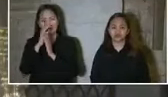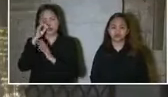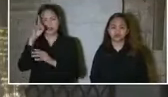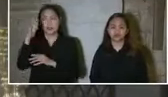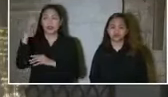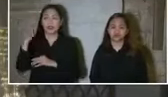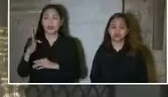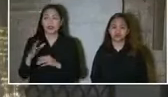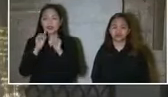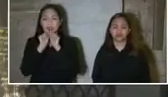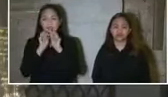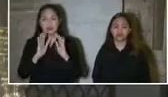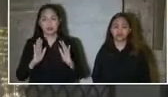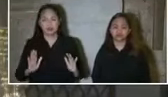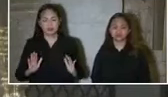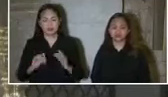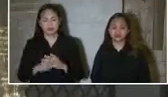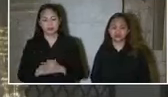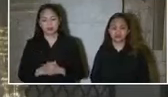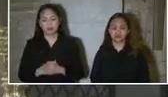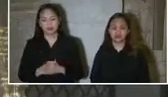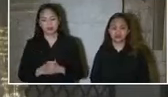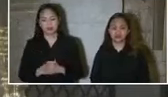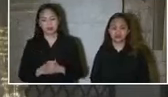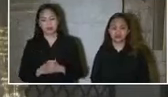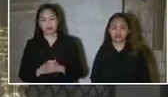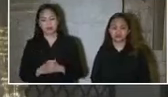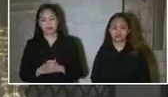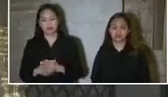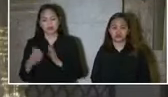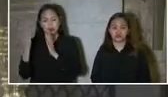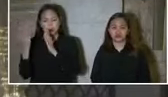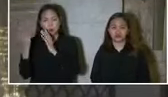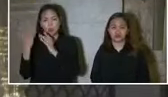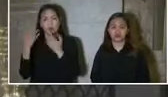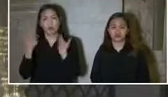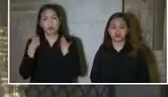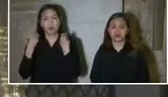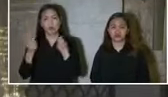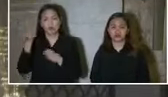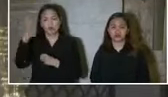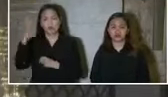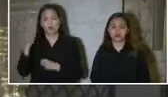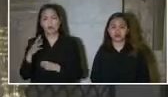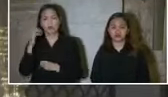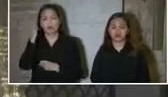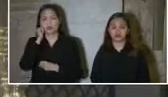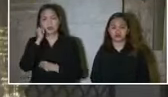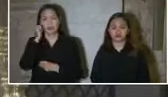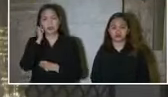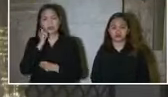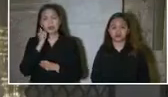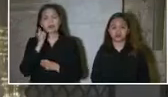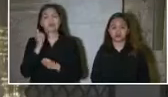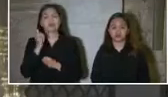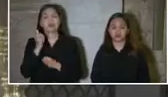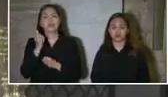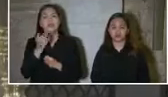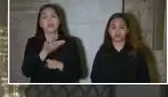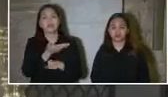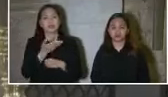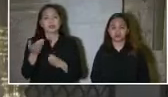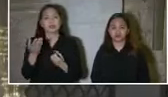God's blessing. May Almighty God always keep every